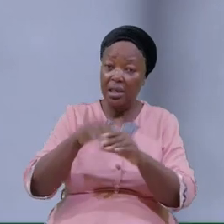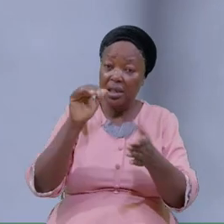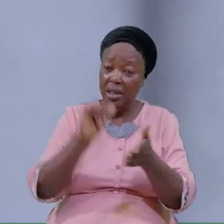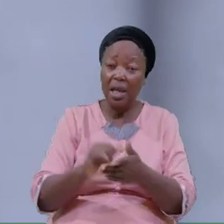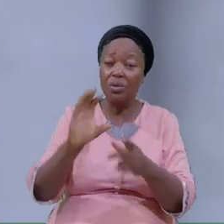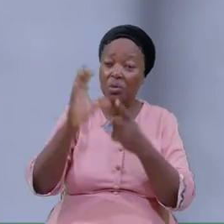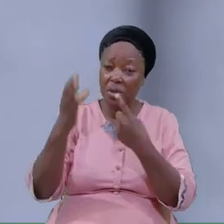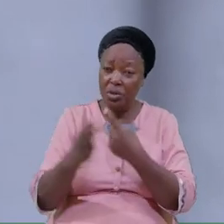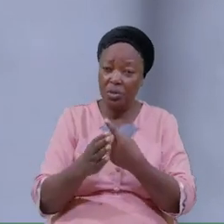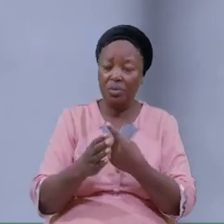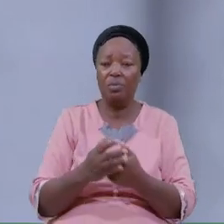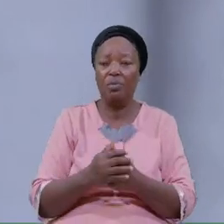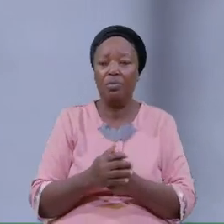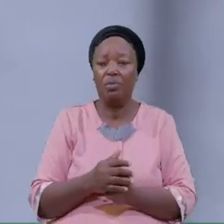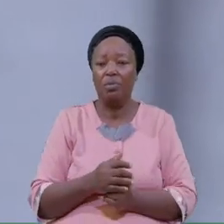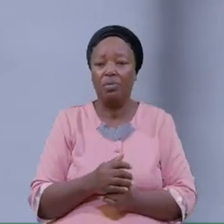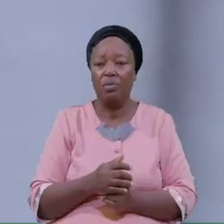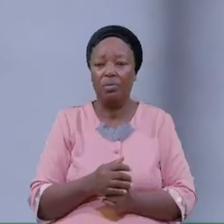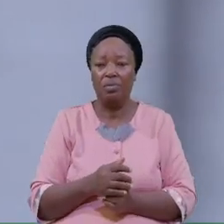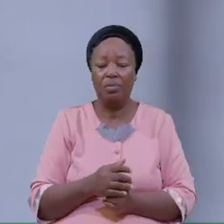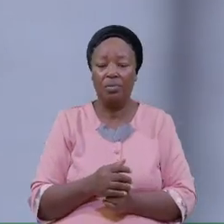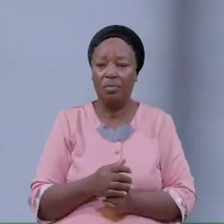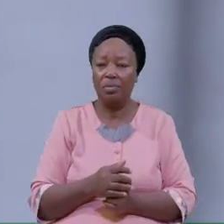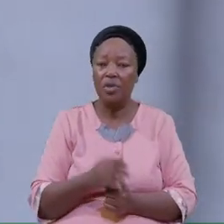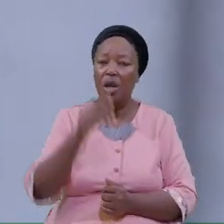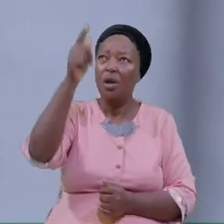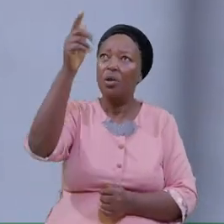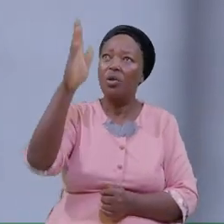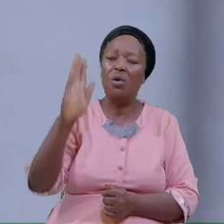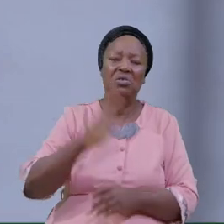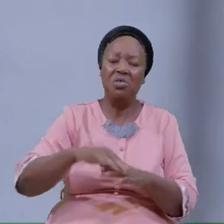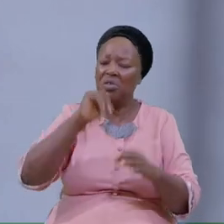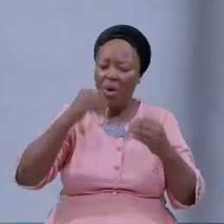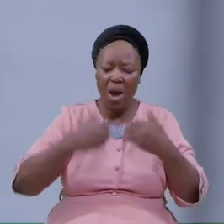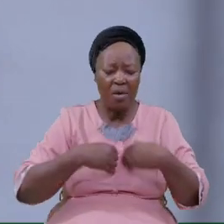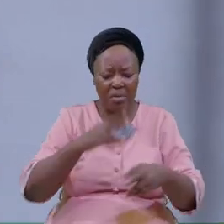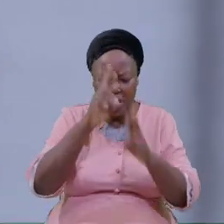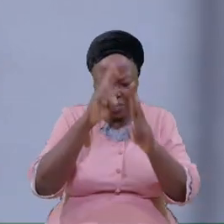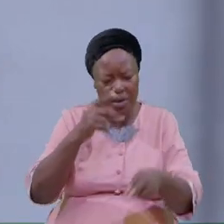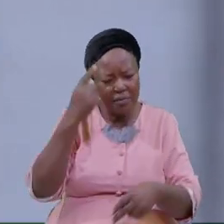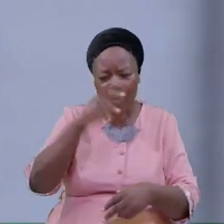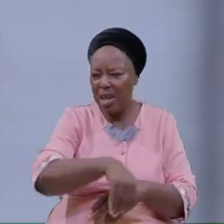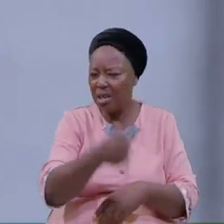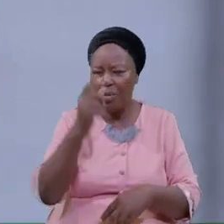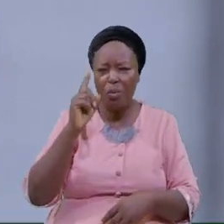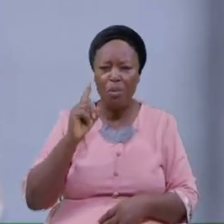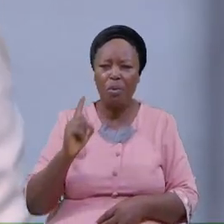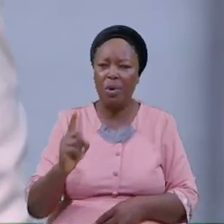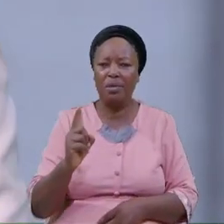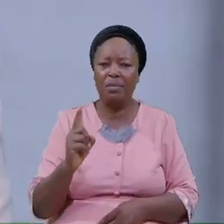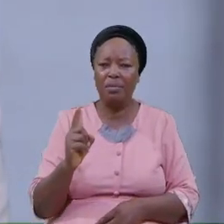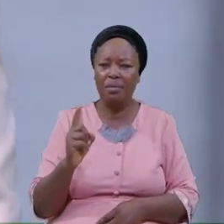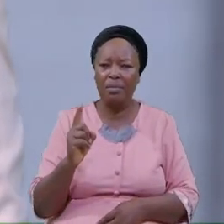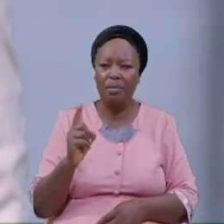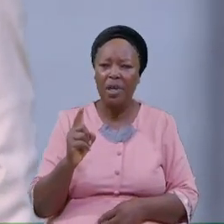était mort dans cette condition, God is no respecter of persons. Dieu ne fait acception de personne. That